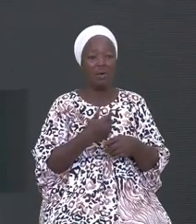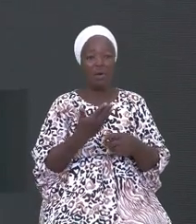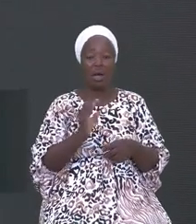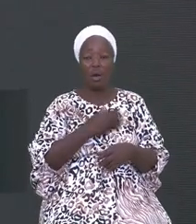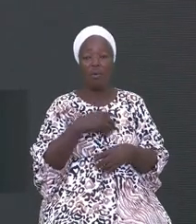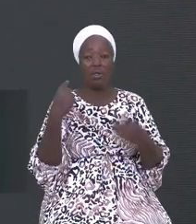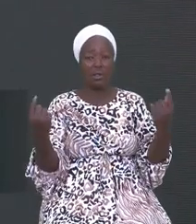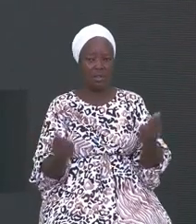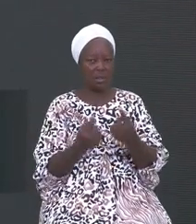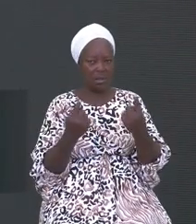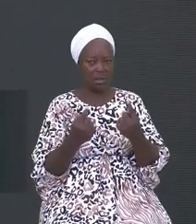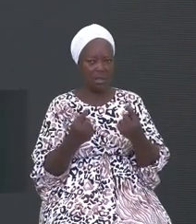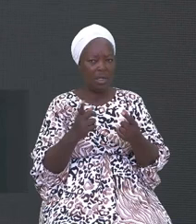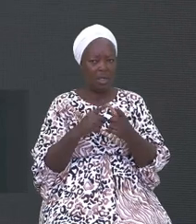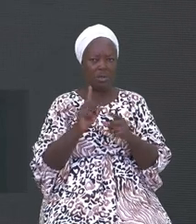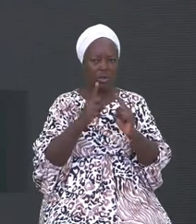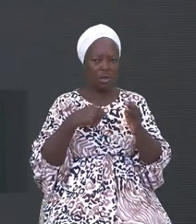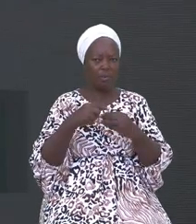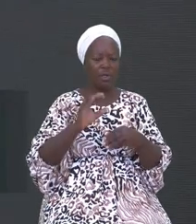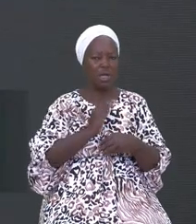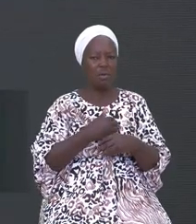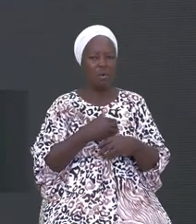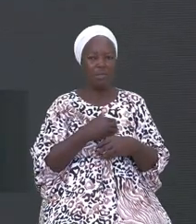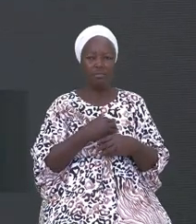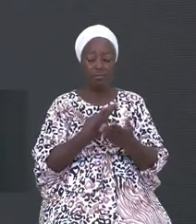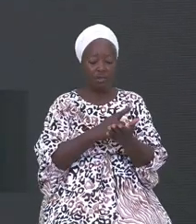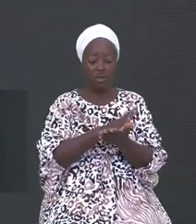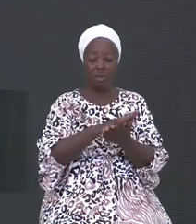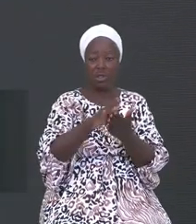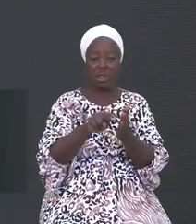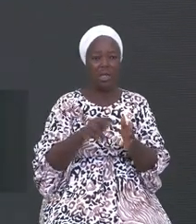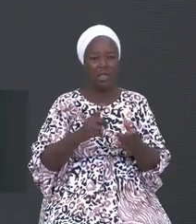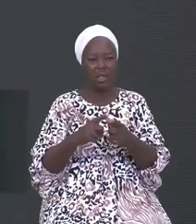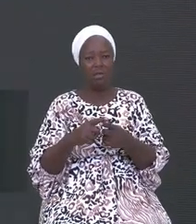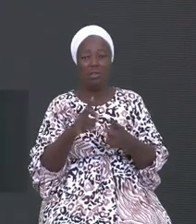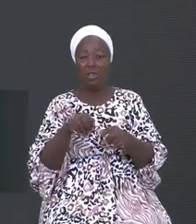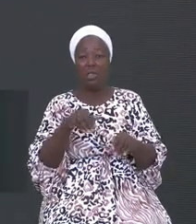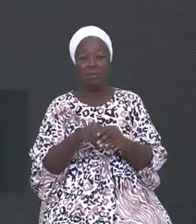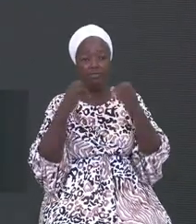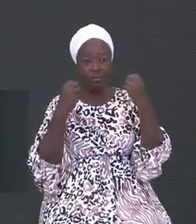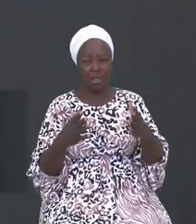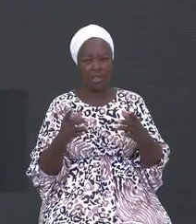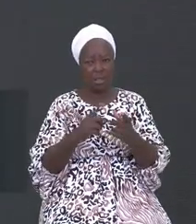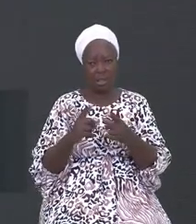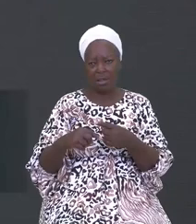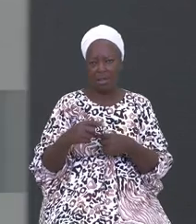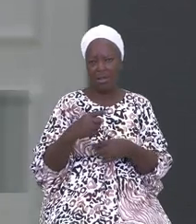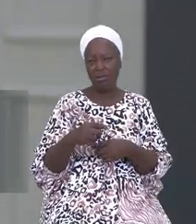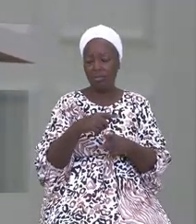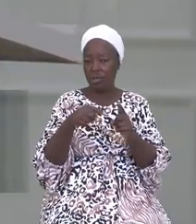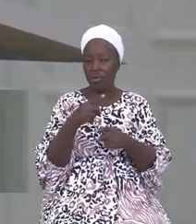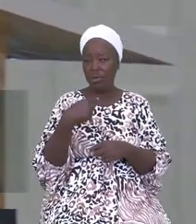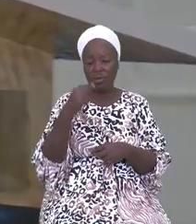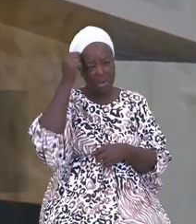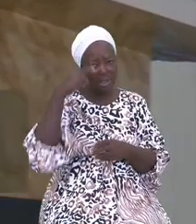talks about our righteousness, even in the plural. And yet he says, when you think about it,